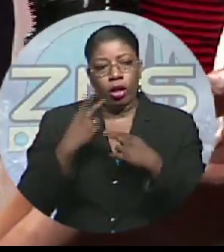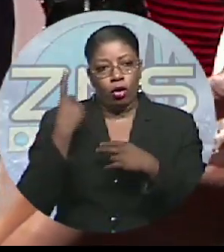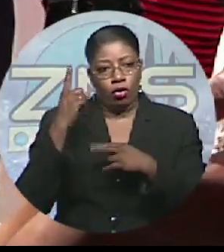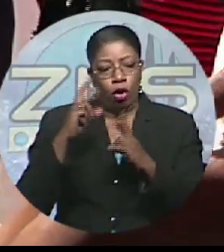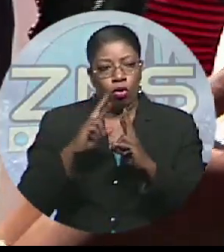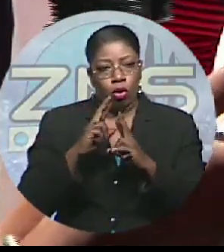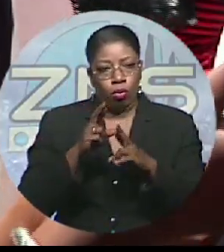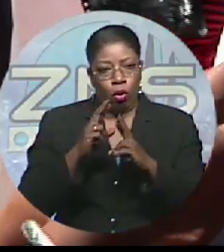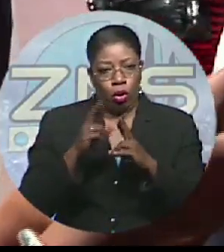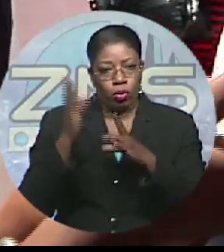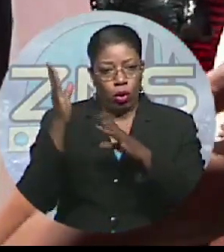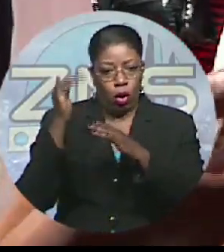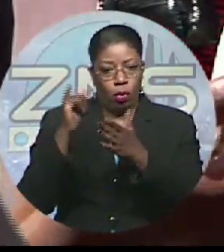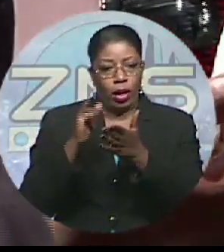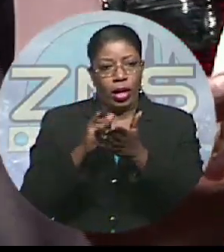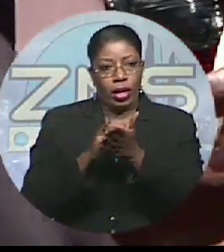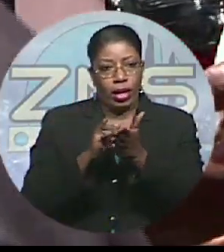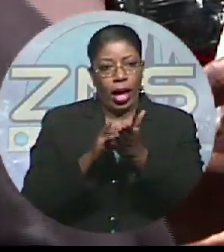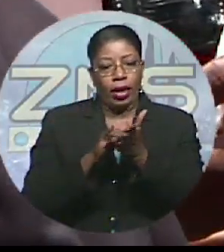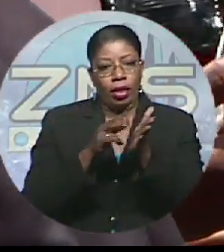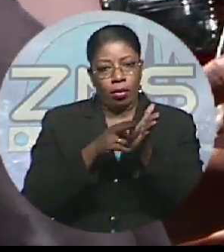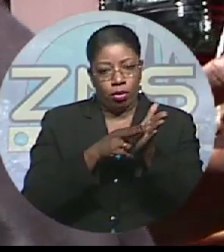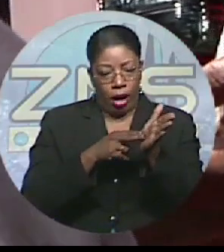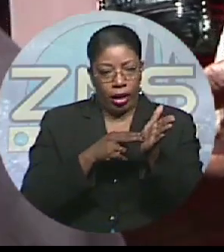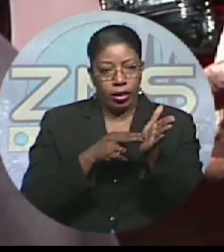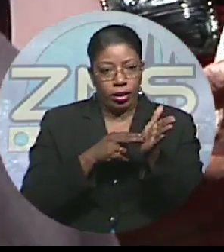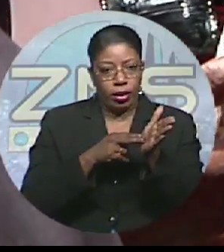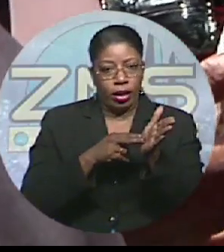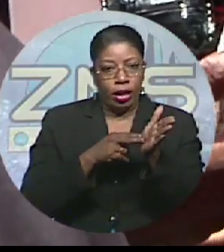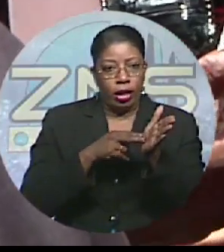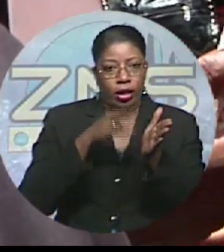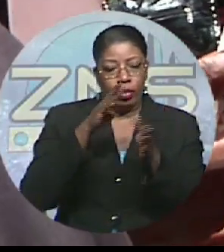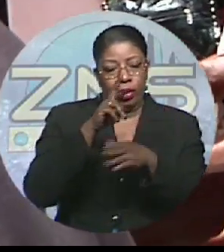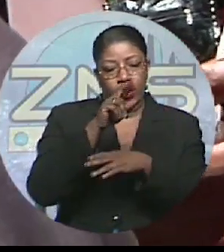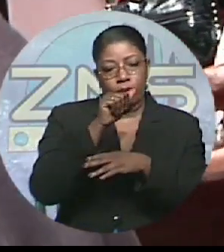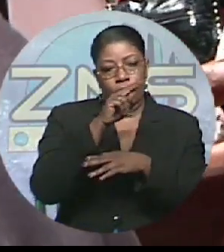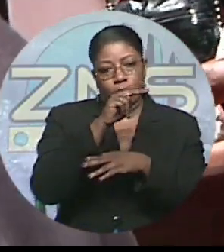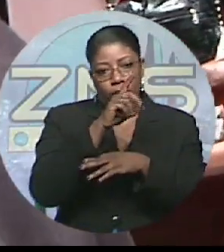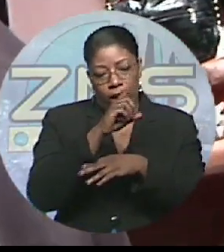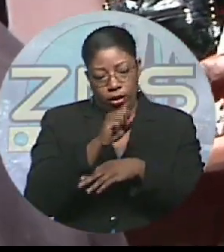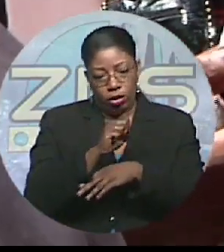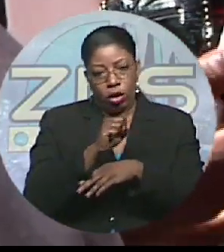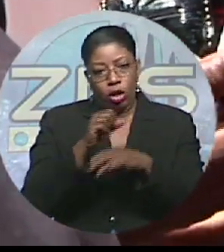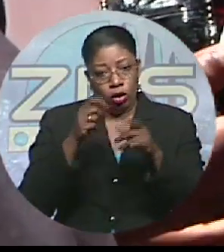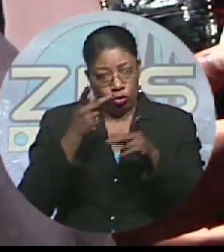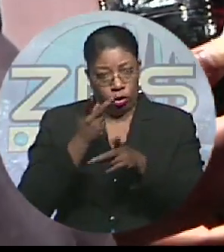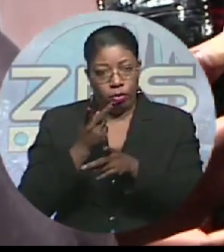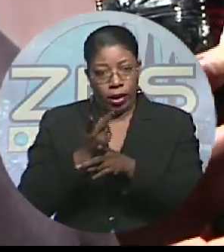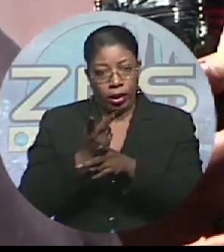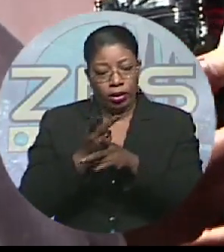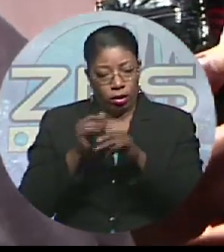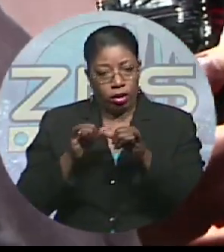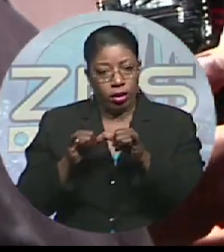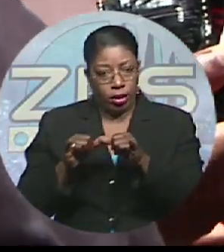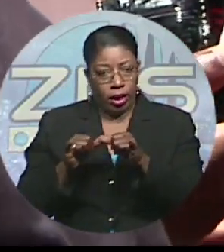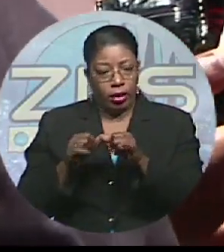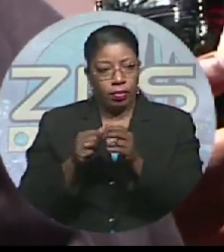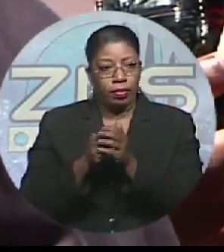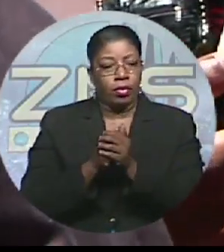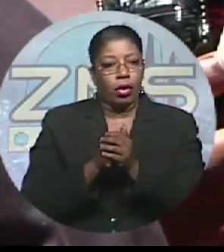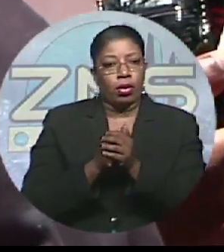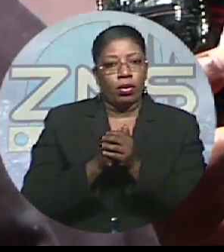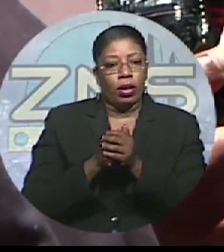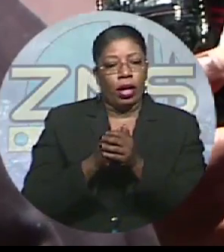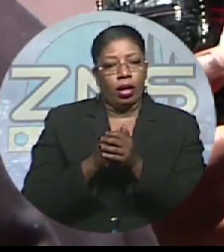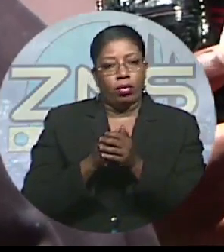but we are hoping that the brands will remain. Obviously, the long delay has caused some concern